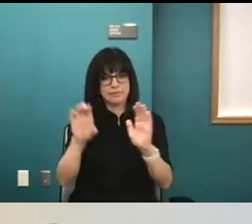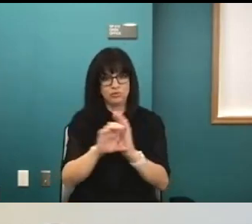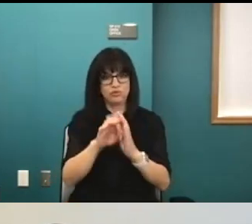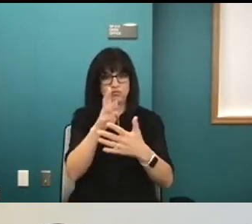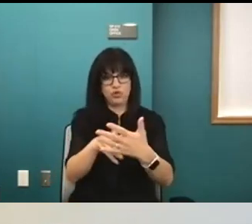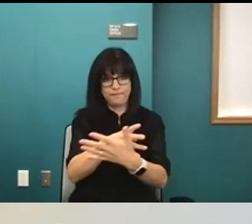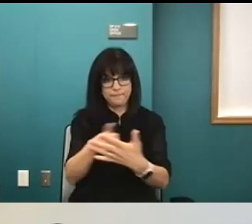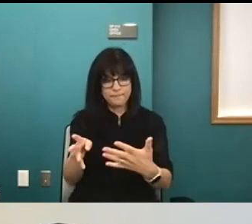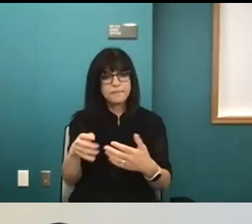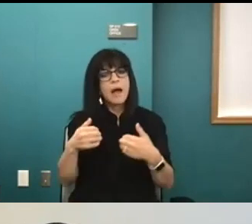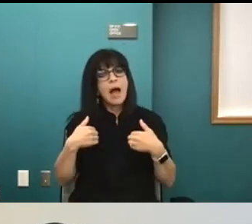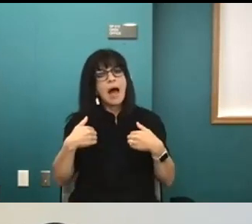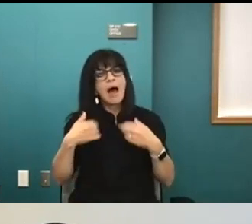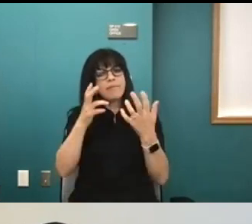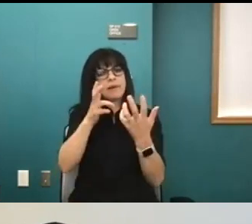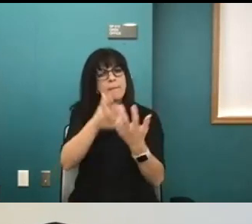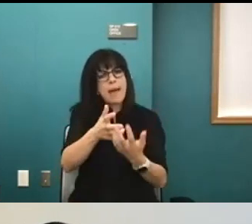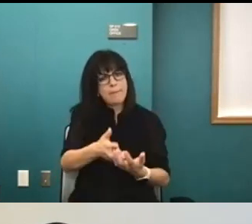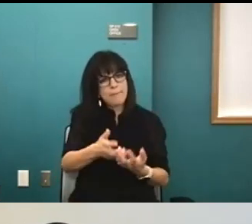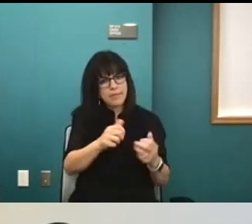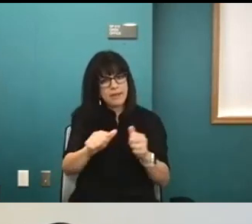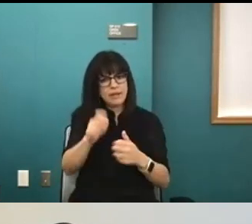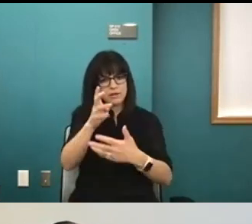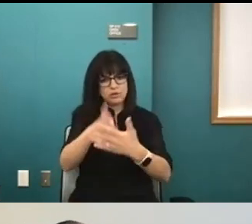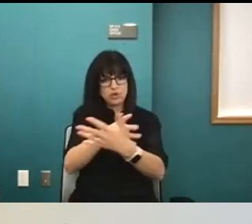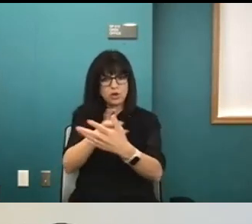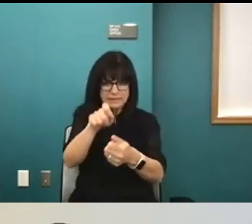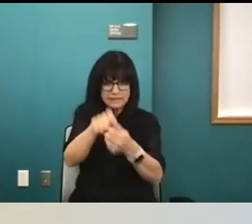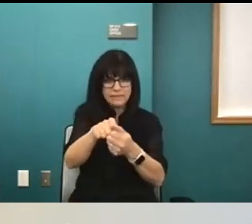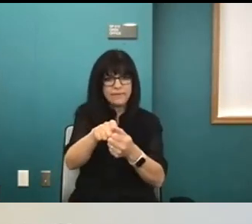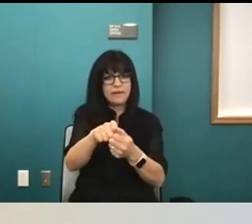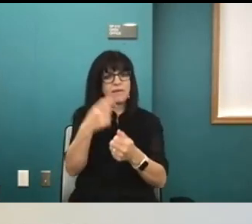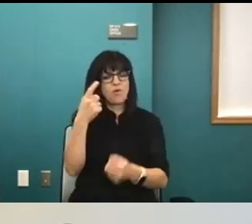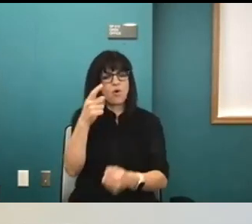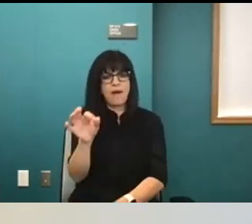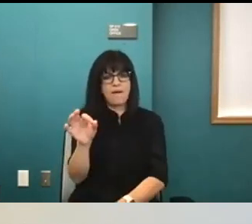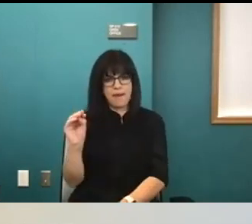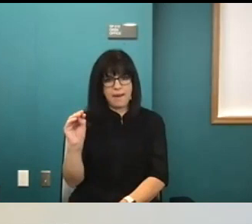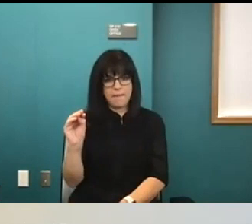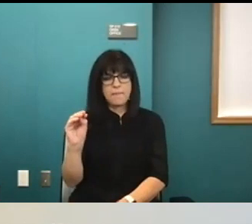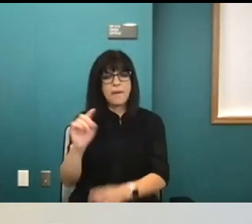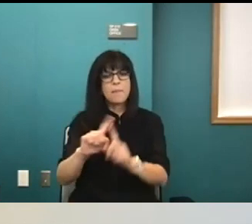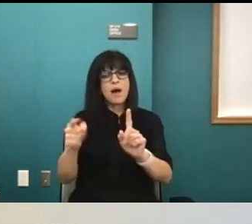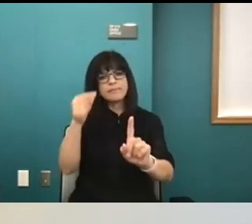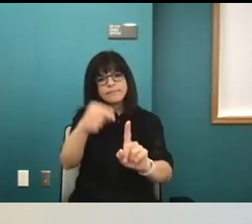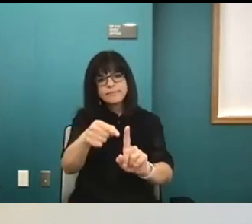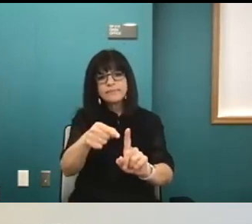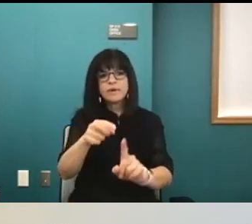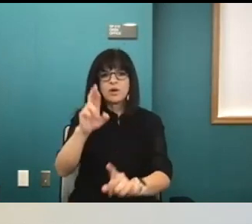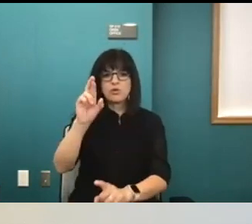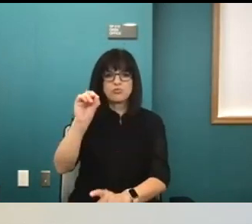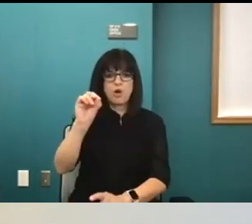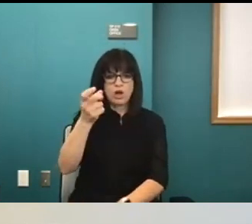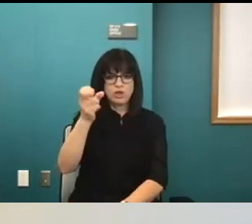So we do have a compatibility chart specific to FM. It does only talk specifically about the Roger, but